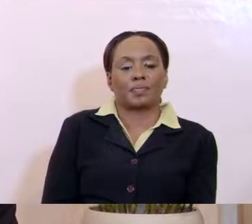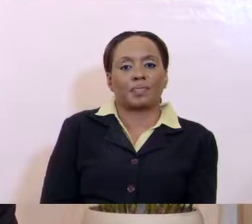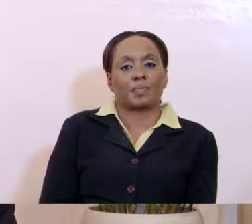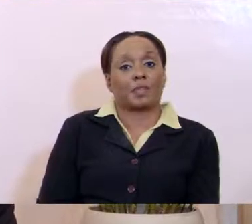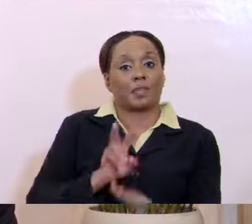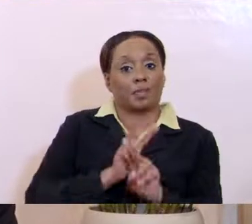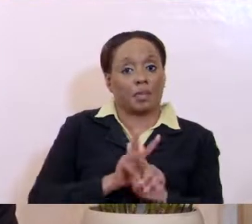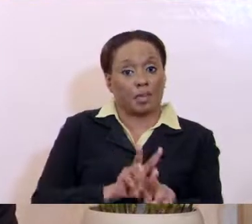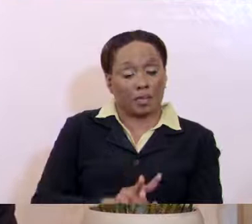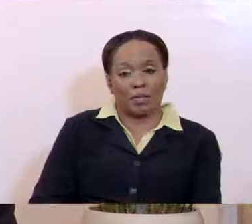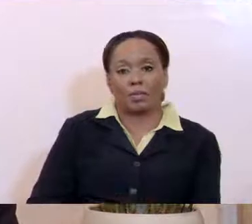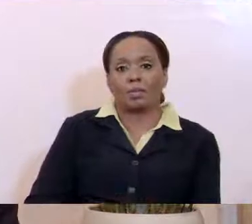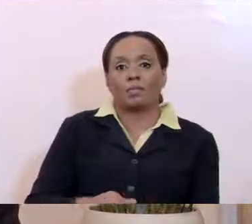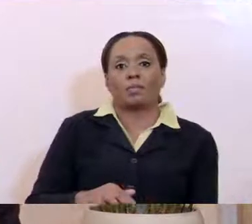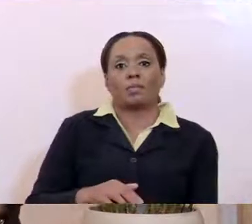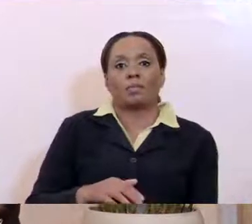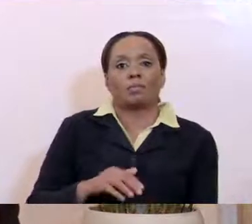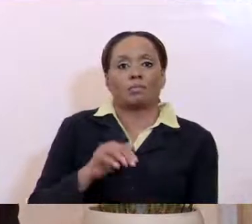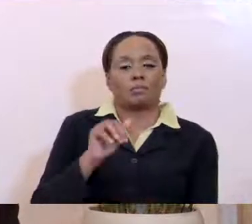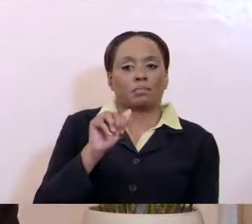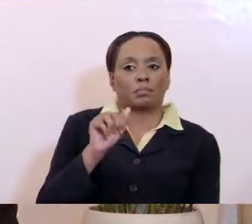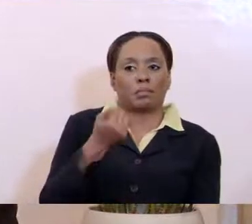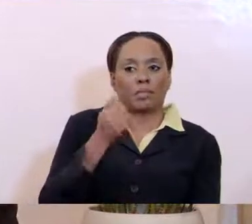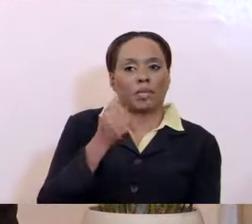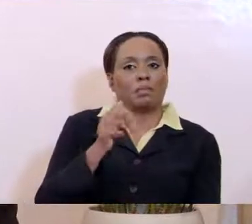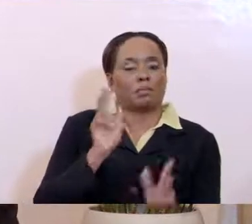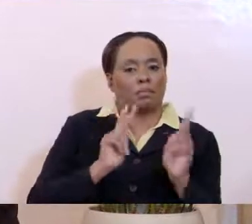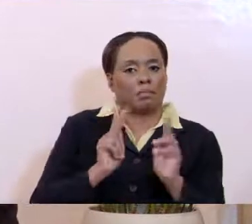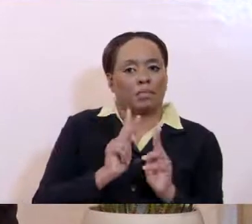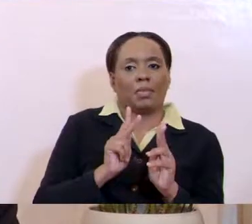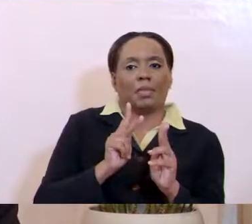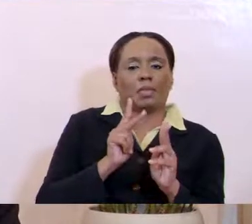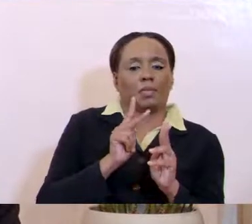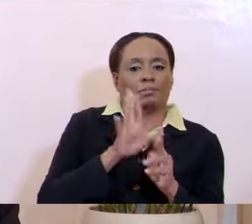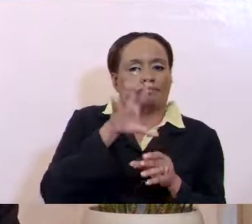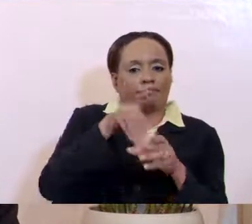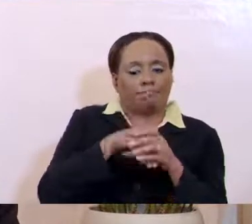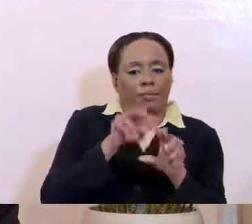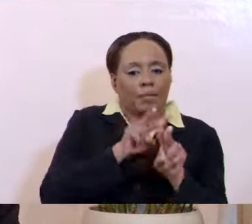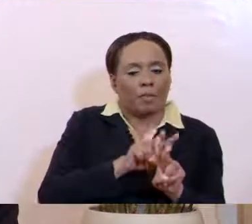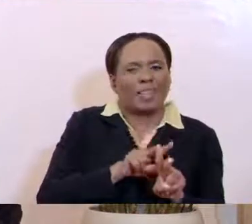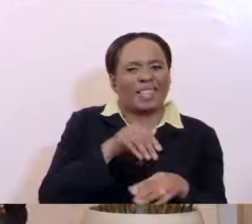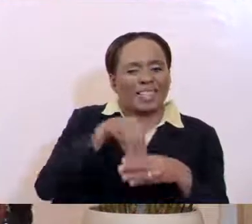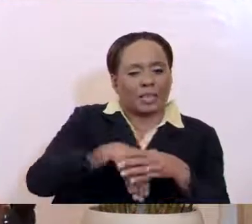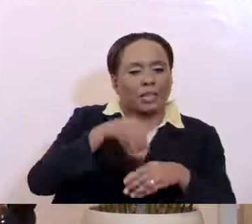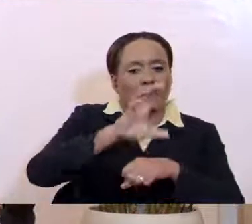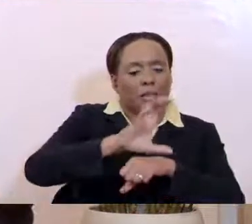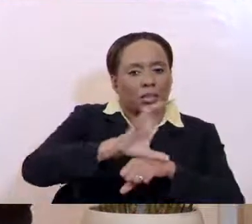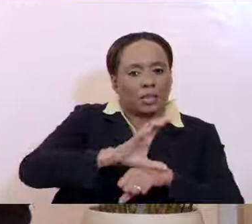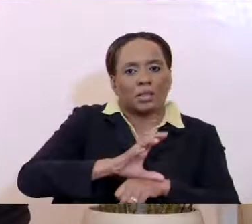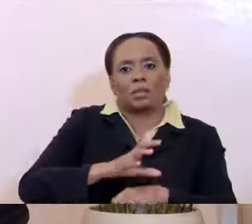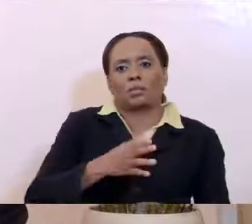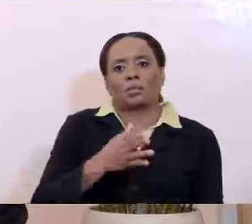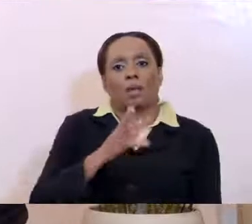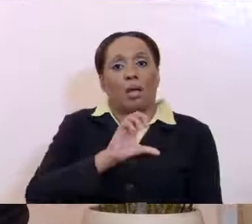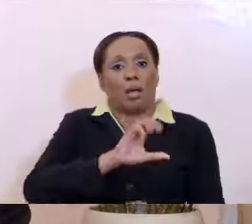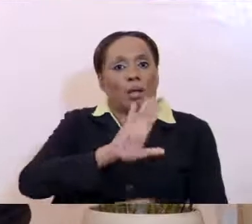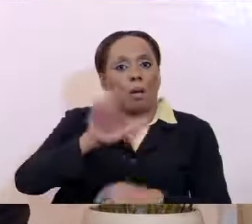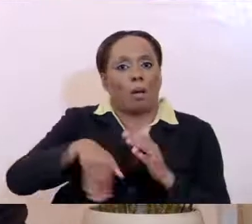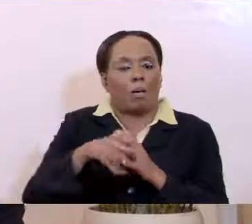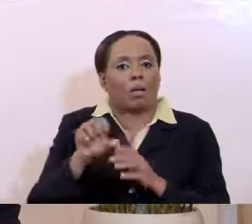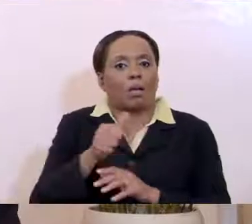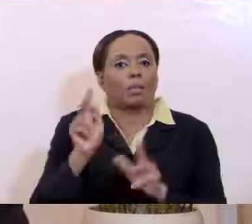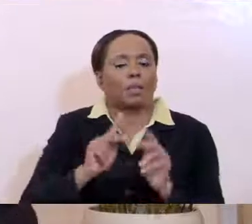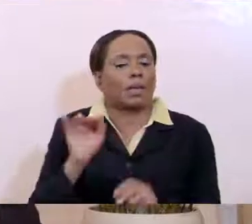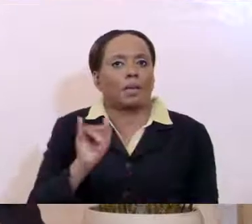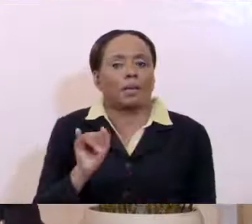funerals, 10 mourners, plus the officiant and necessary staff and so on. So those arrangements in